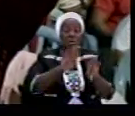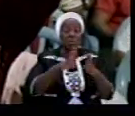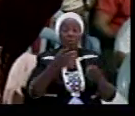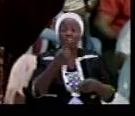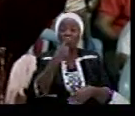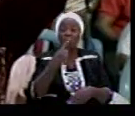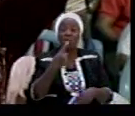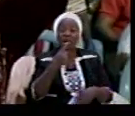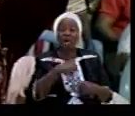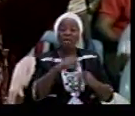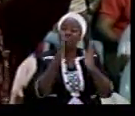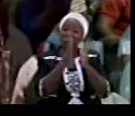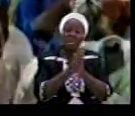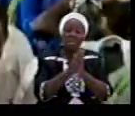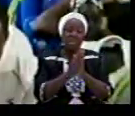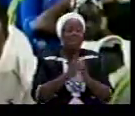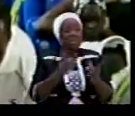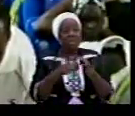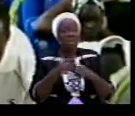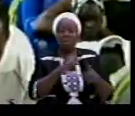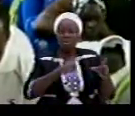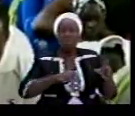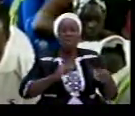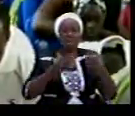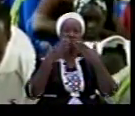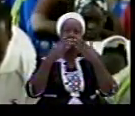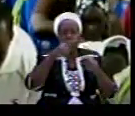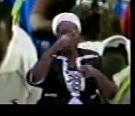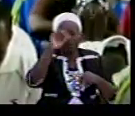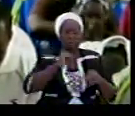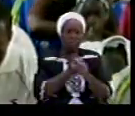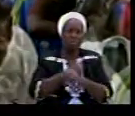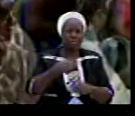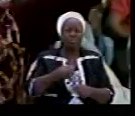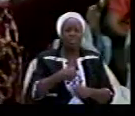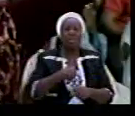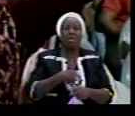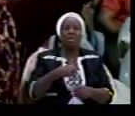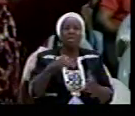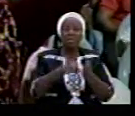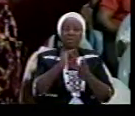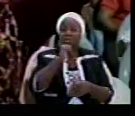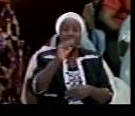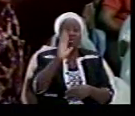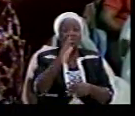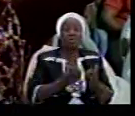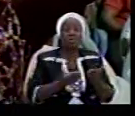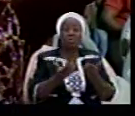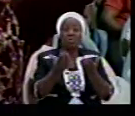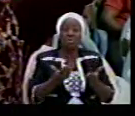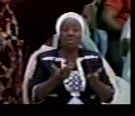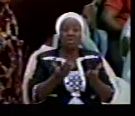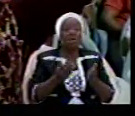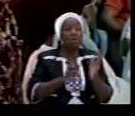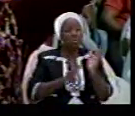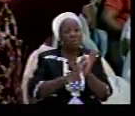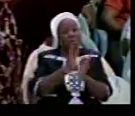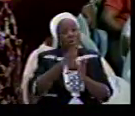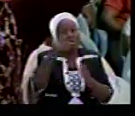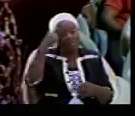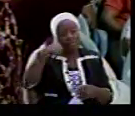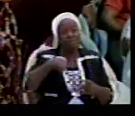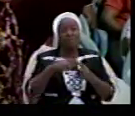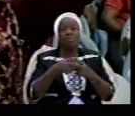you. You love me. It's not your will that I should perish. You have